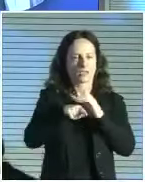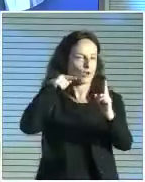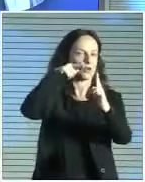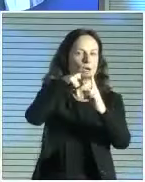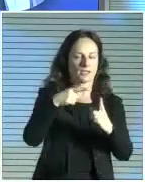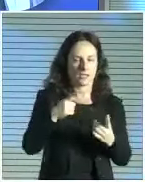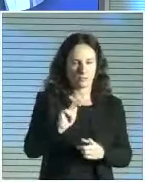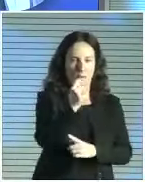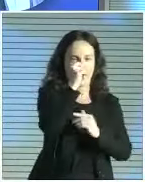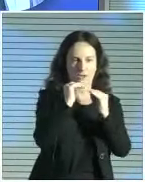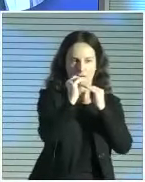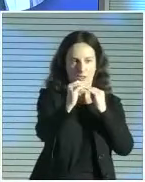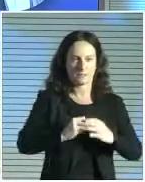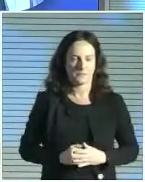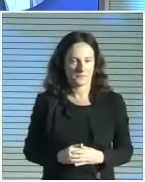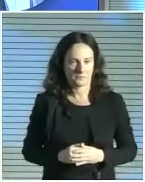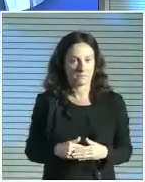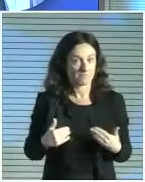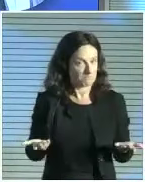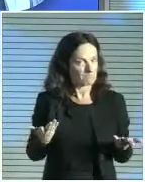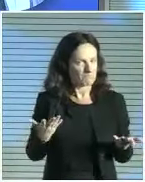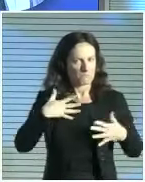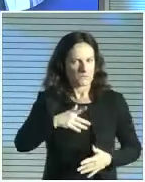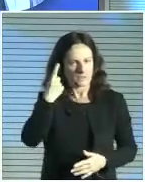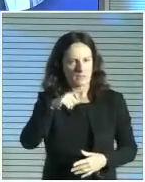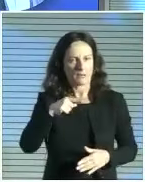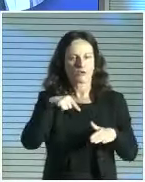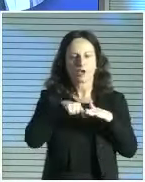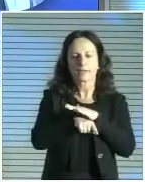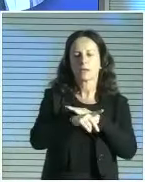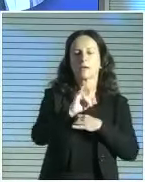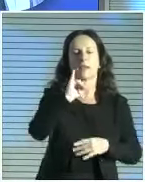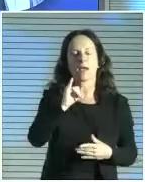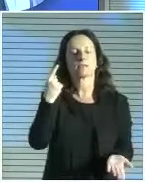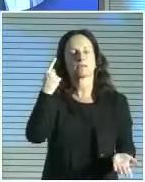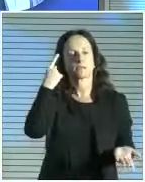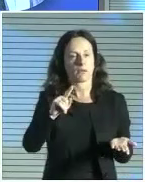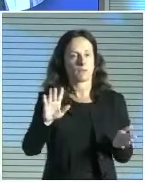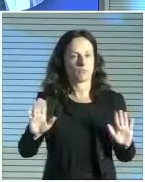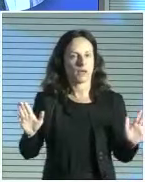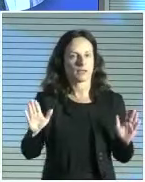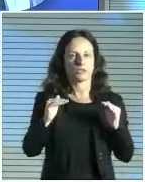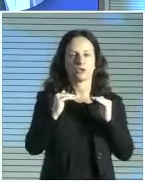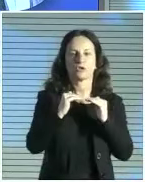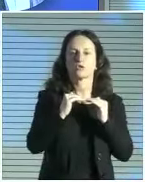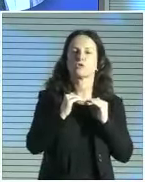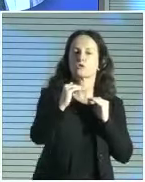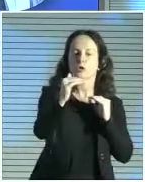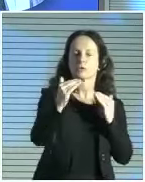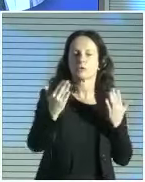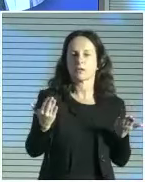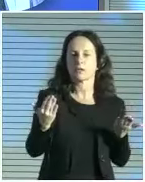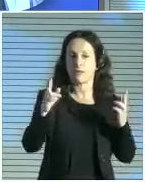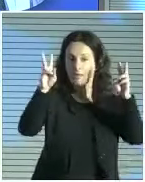they know how to govern, and the sustainability we heard in all the discussions, that's the new normal. We have to